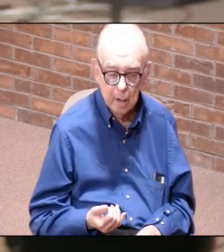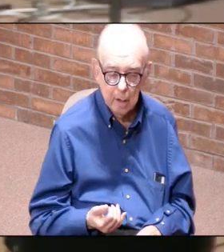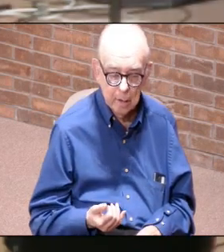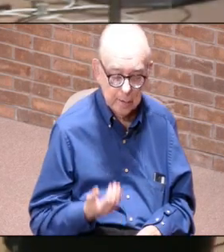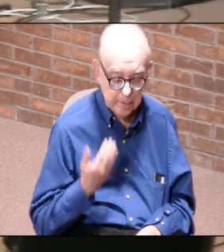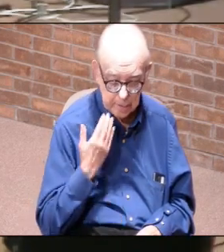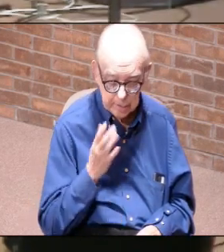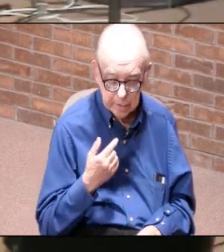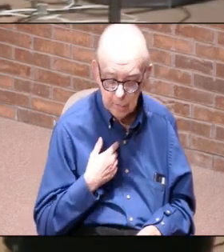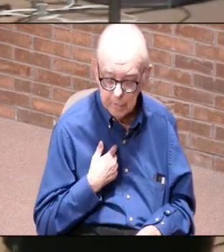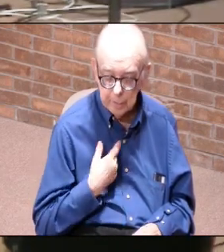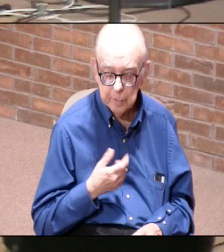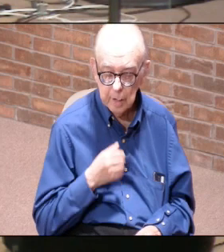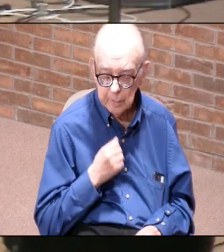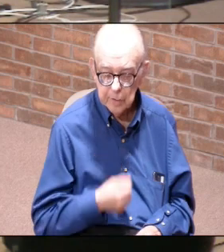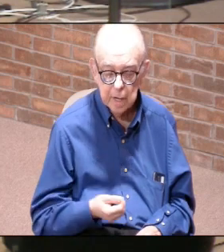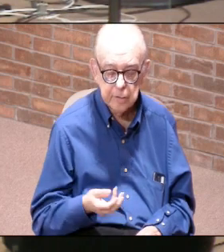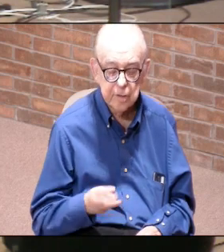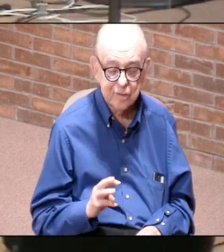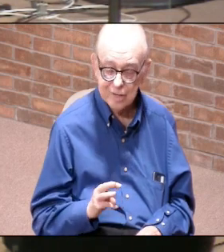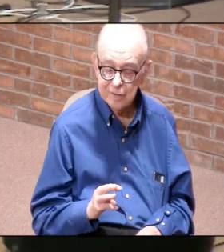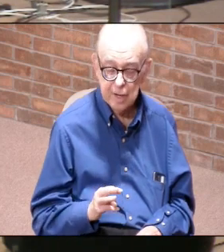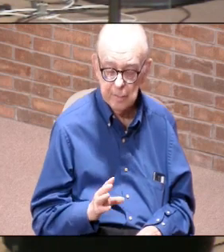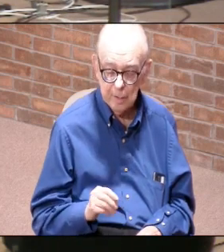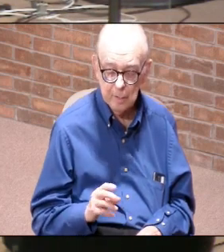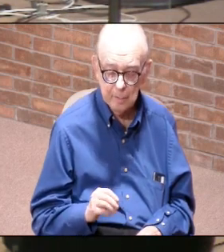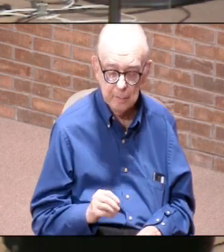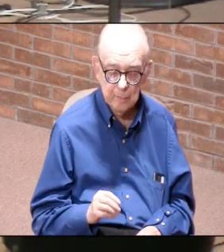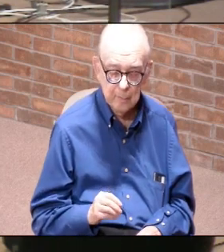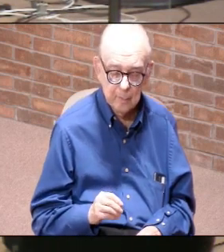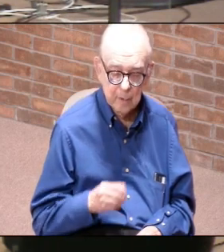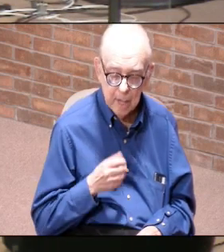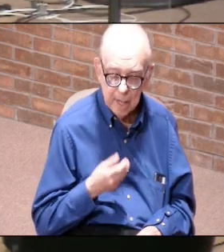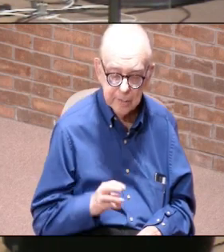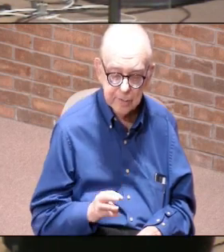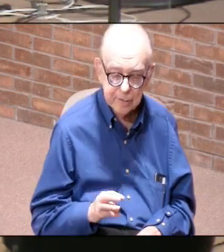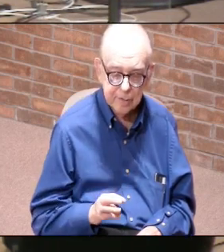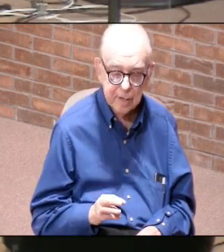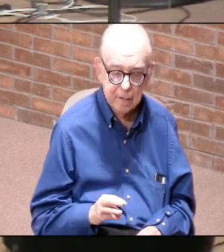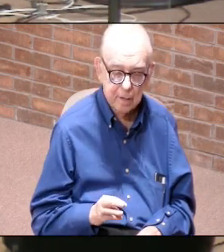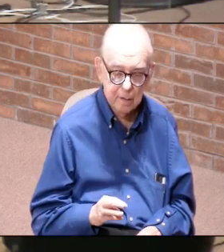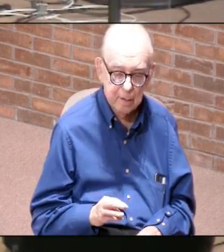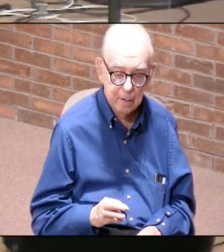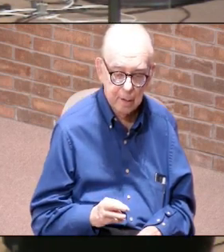You didn't know me when I was 16, okay? At 16,